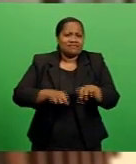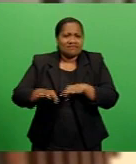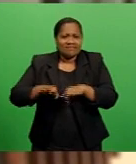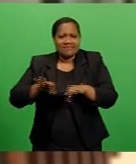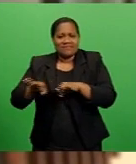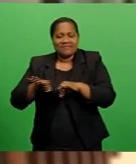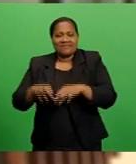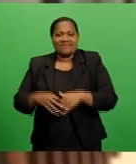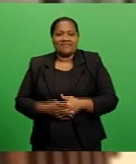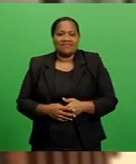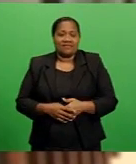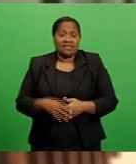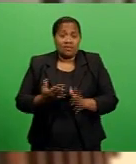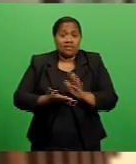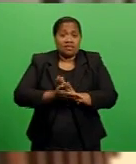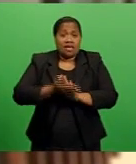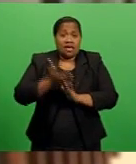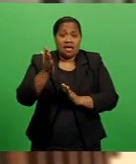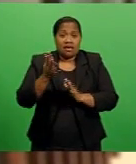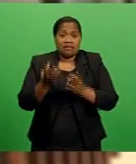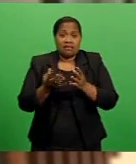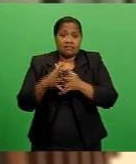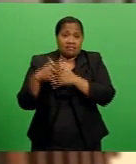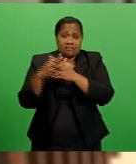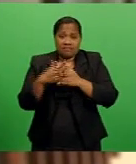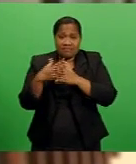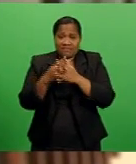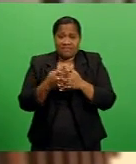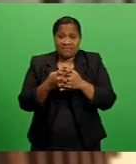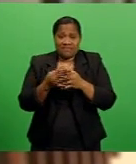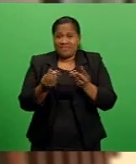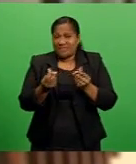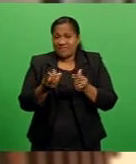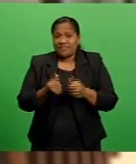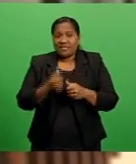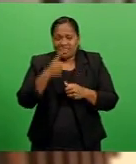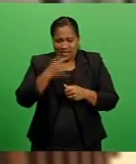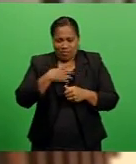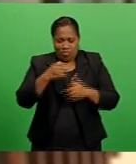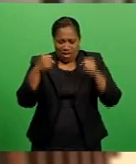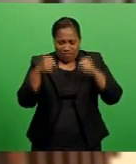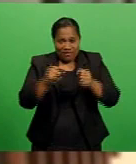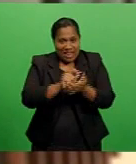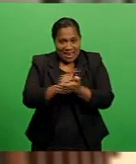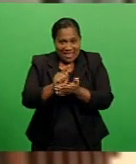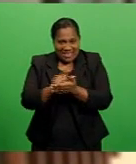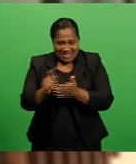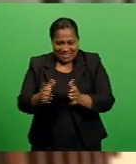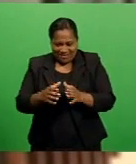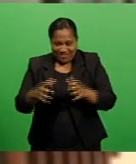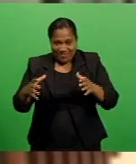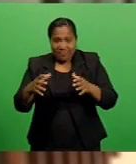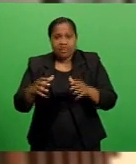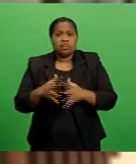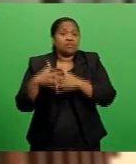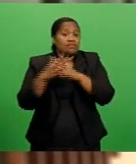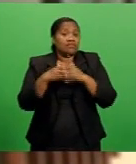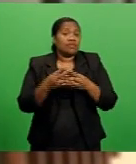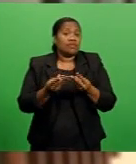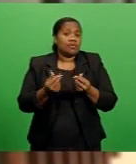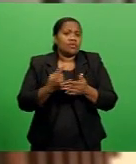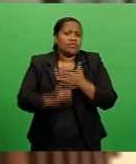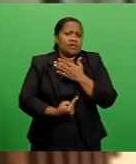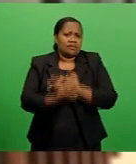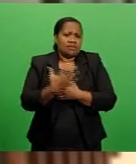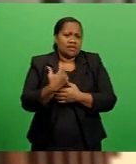that higher US rates might make dollars more attractive later. Against the euro, the US dollar posted its sharpest daily